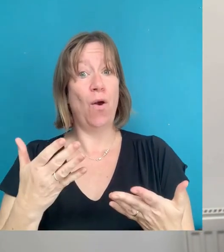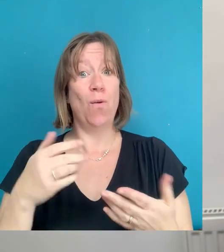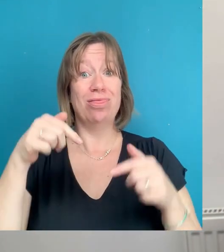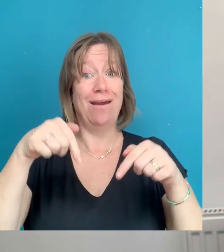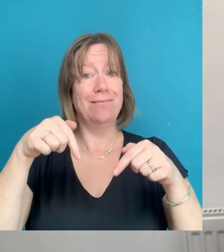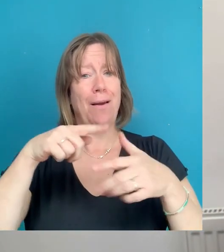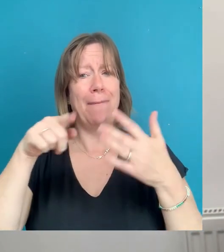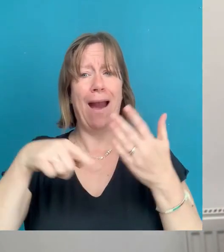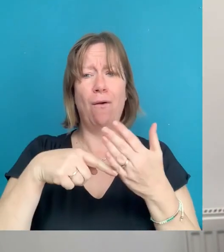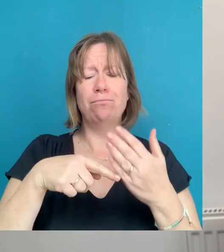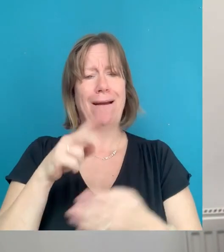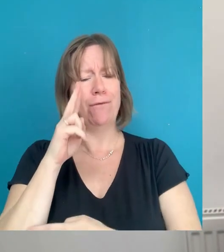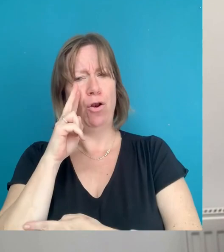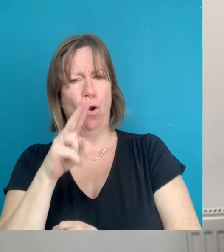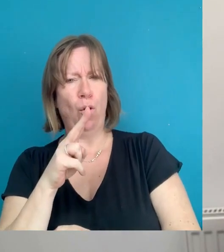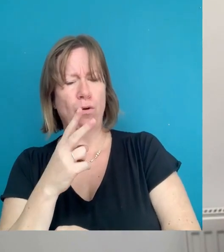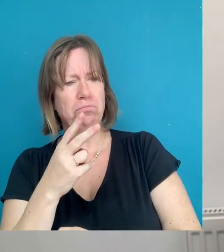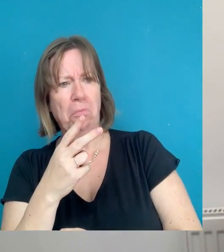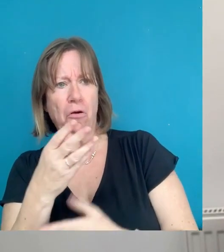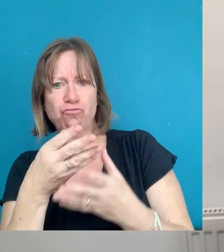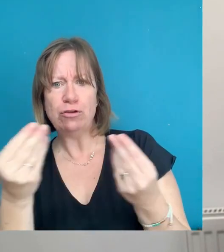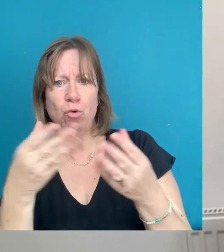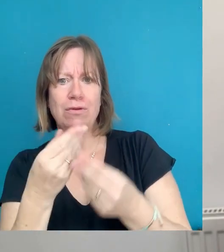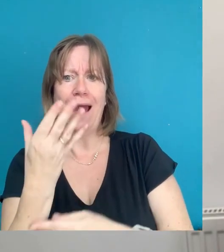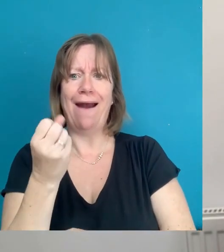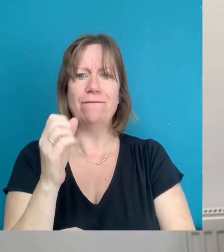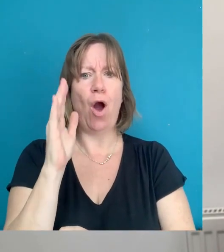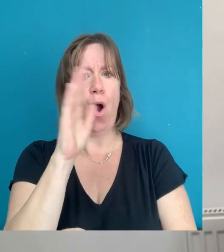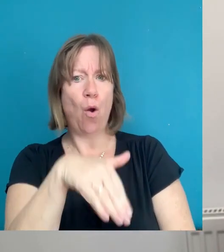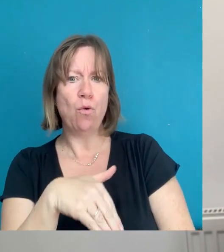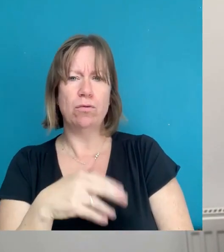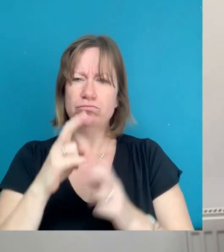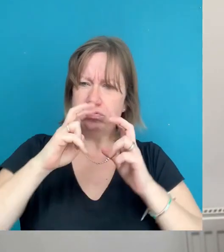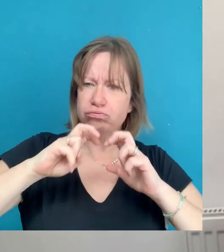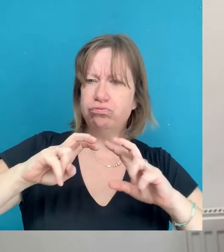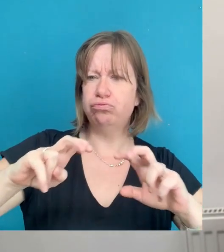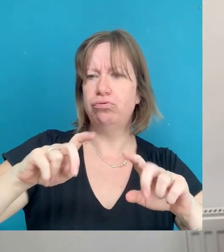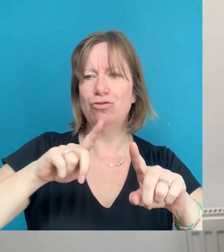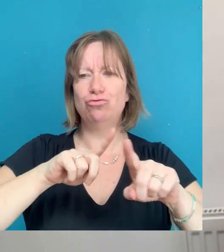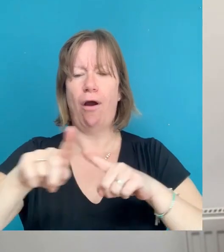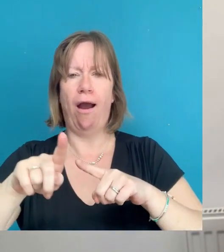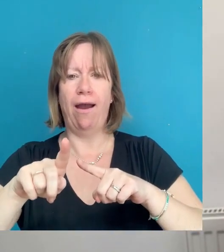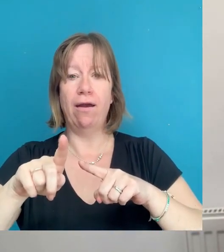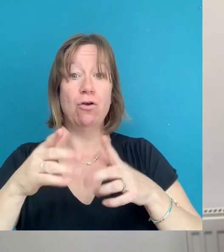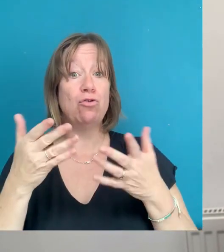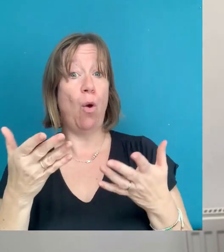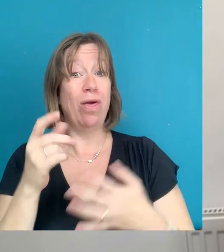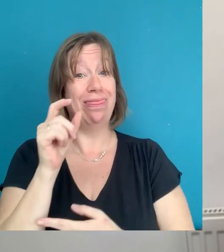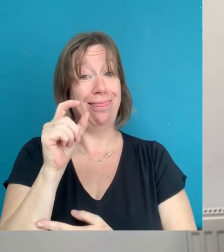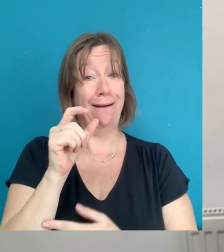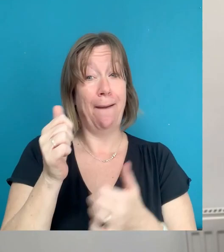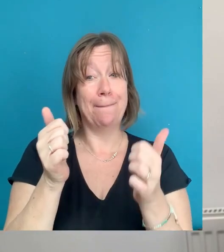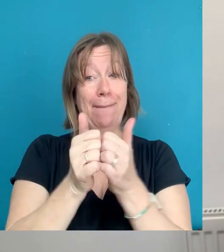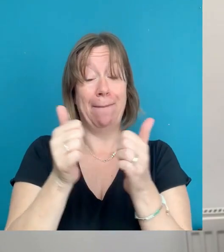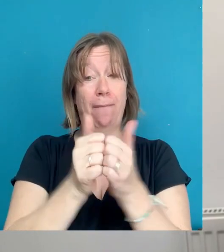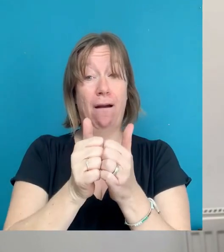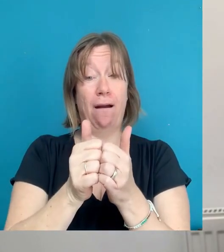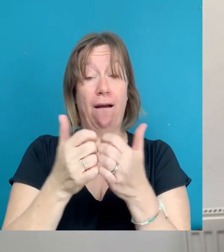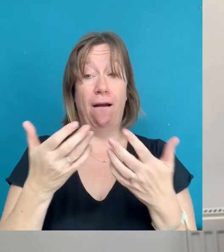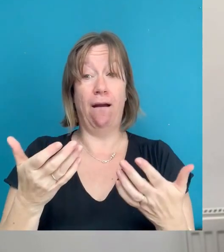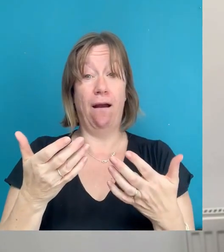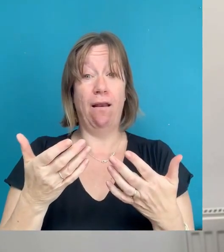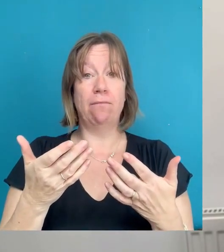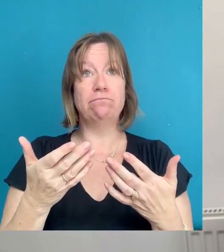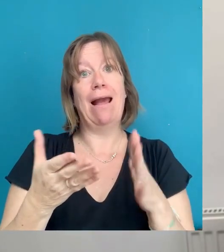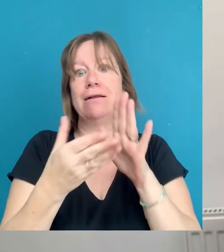So it's just about having a look, seeing what papers you've got at home already, trying them out. So the thicker the